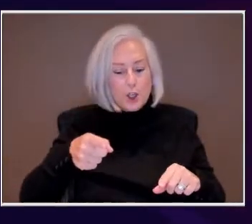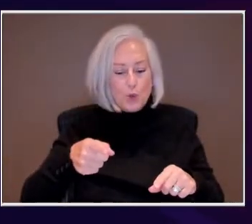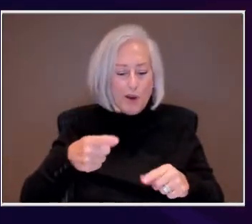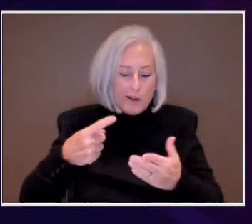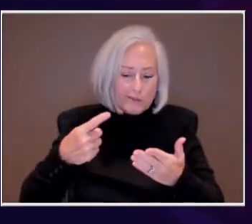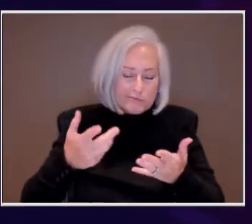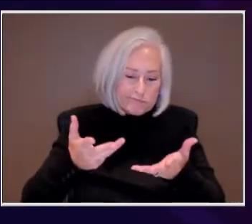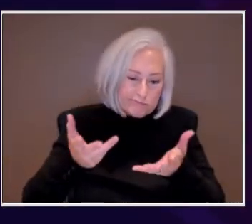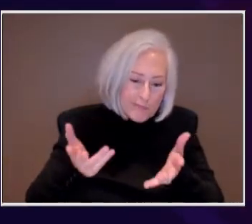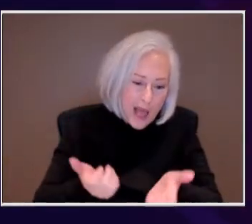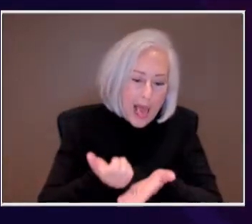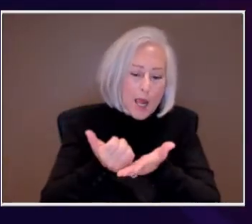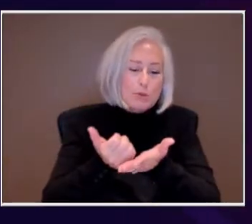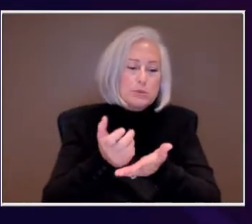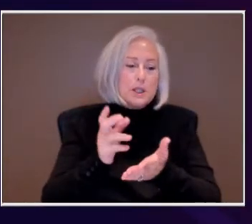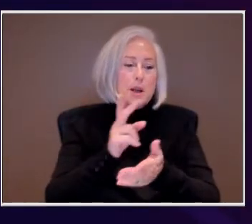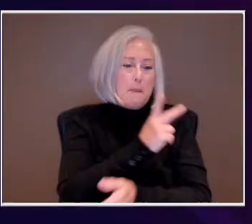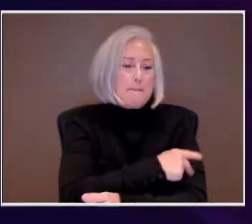learned they need new hearts?